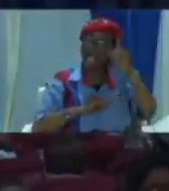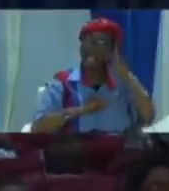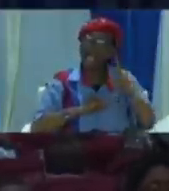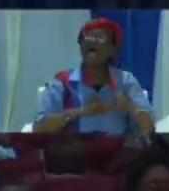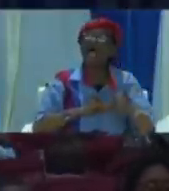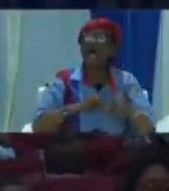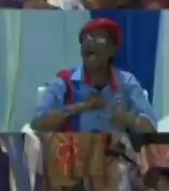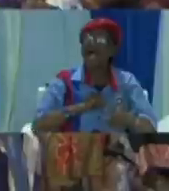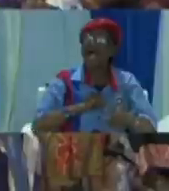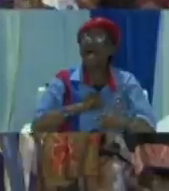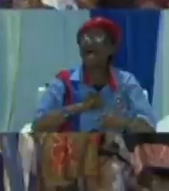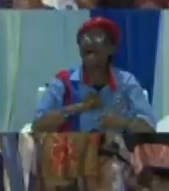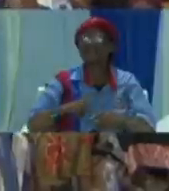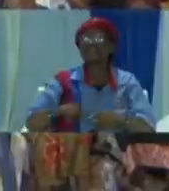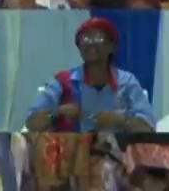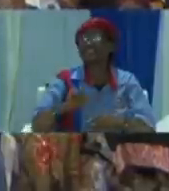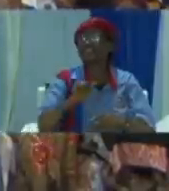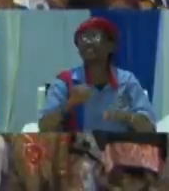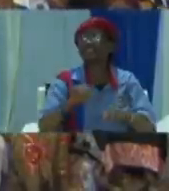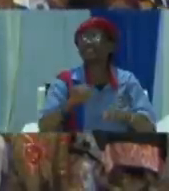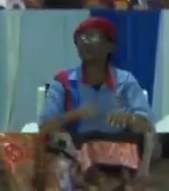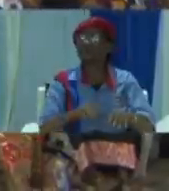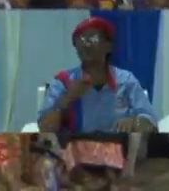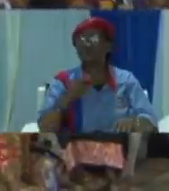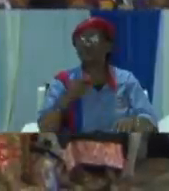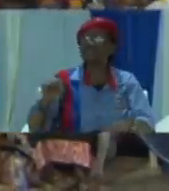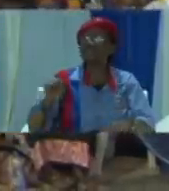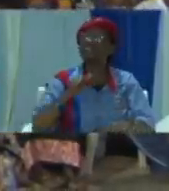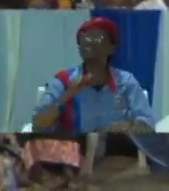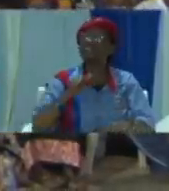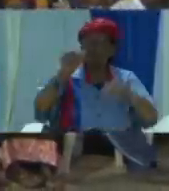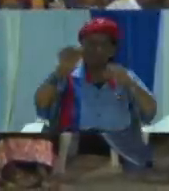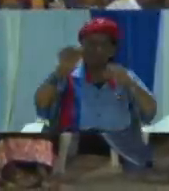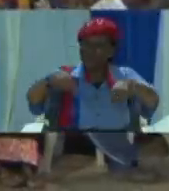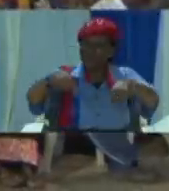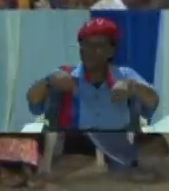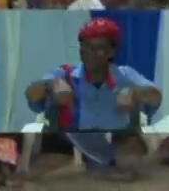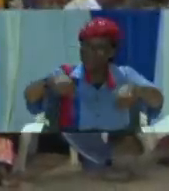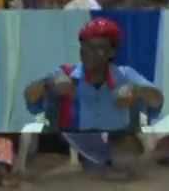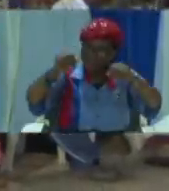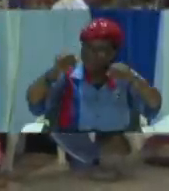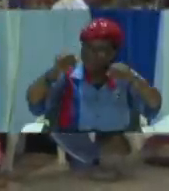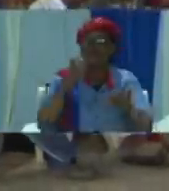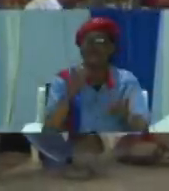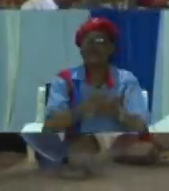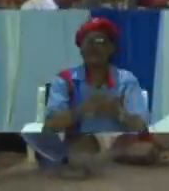impossible. Mo si se ko se se si be. Amen.